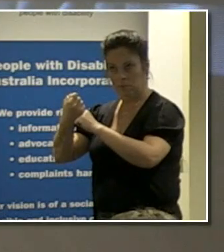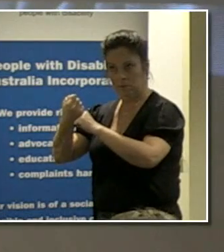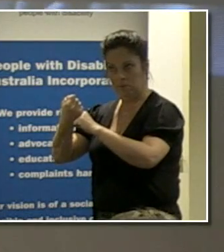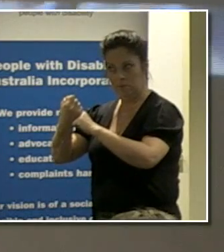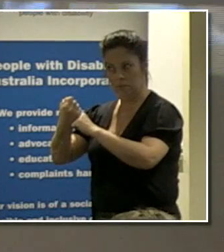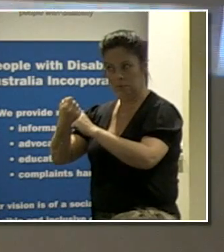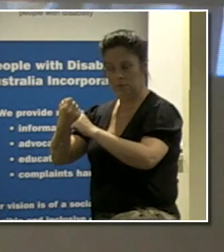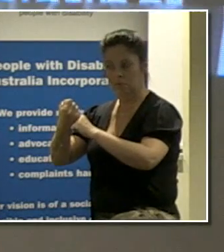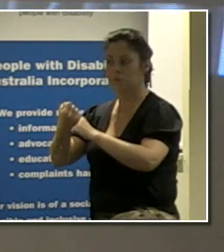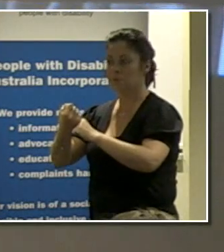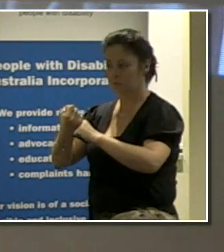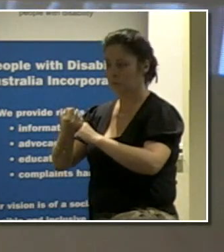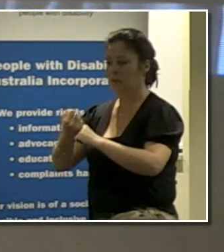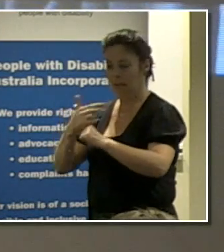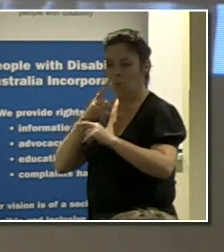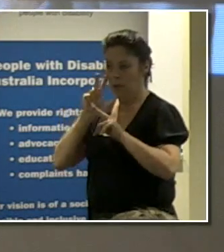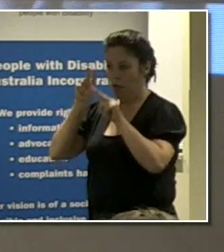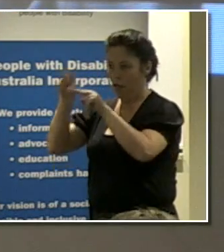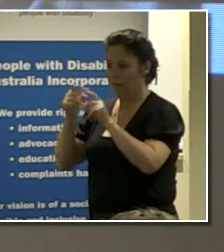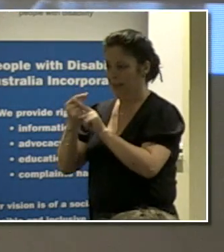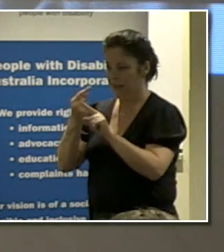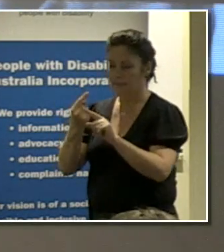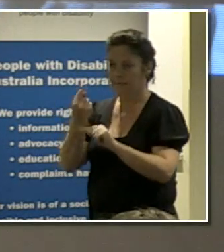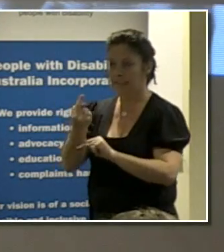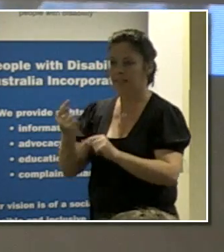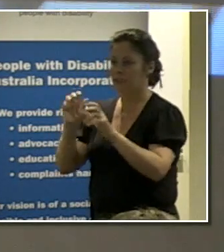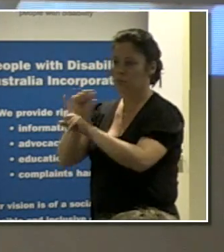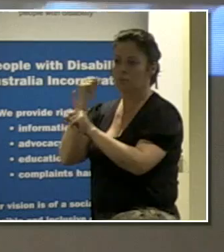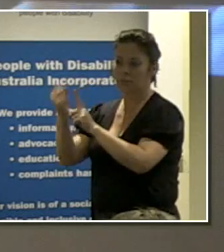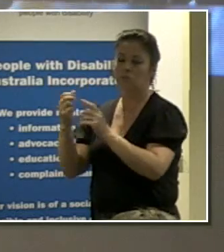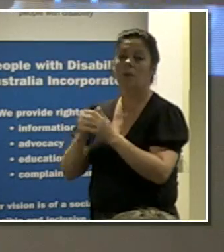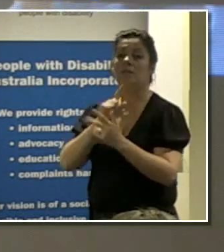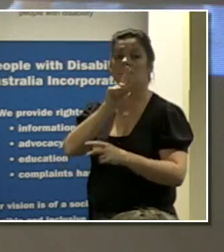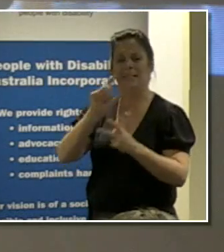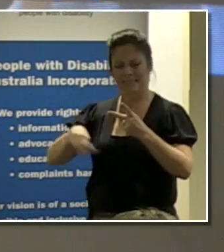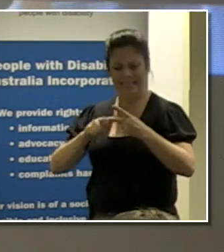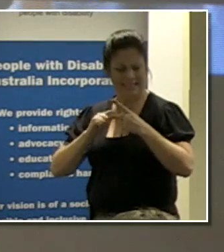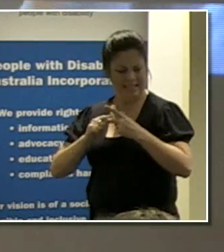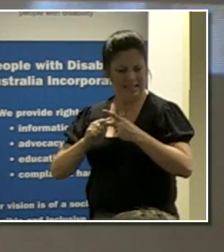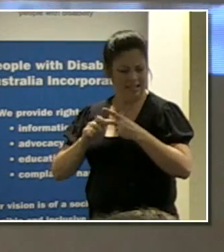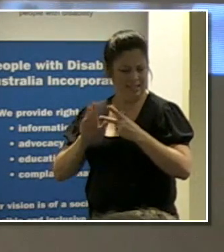from individual care support. Now, what was